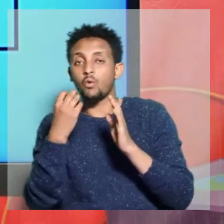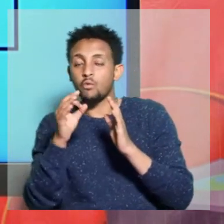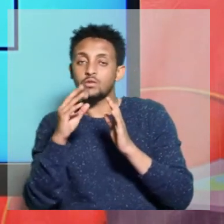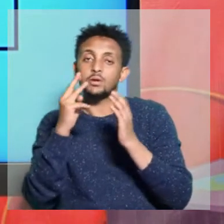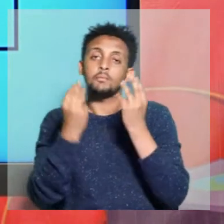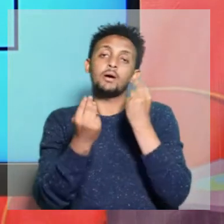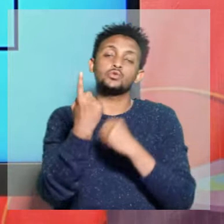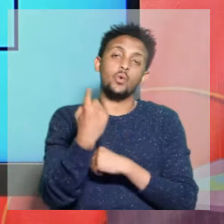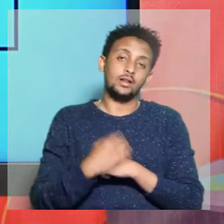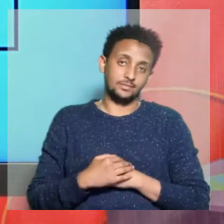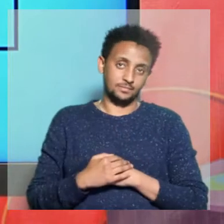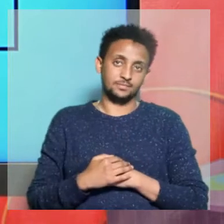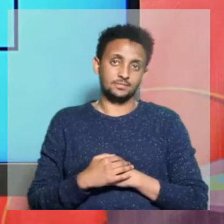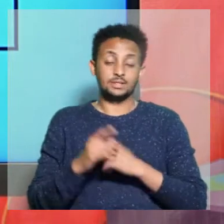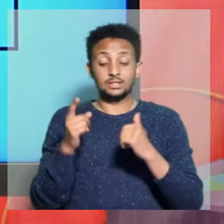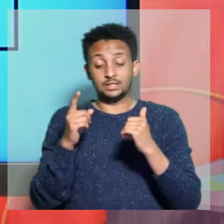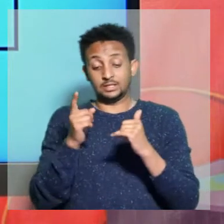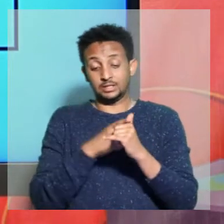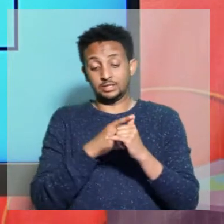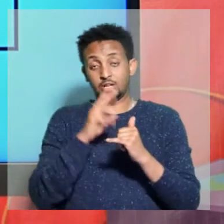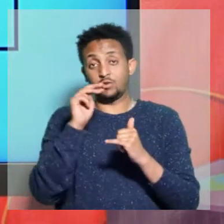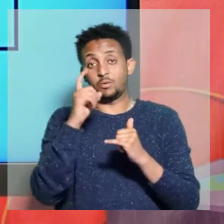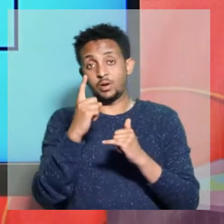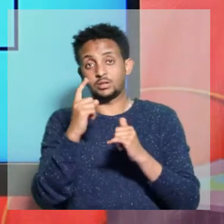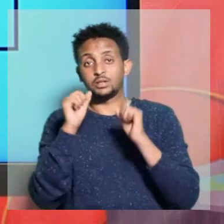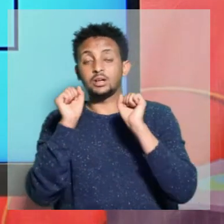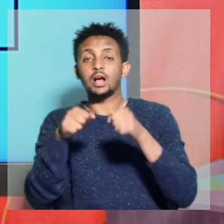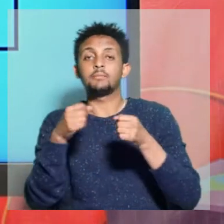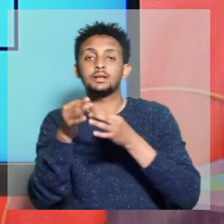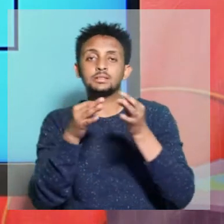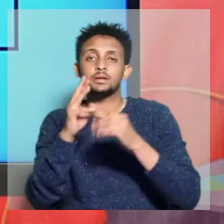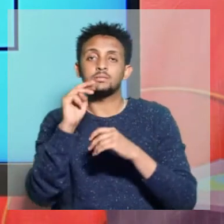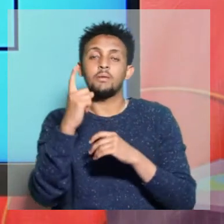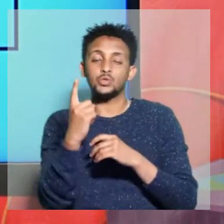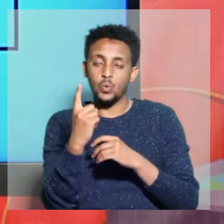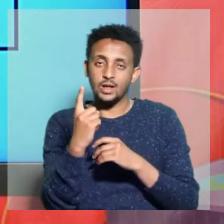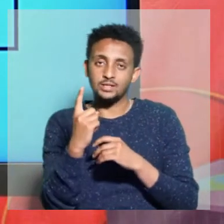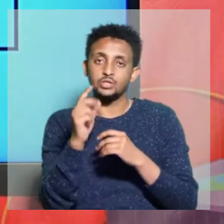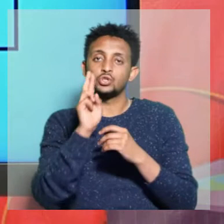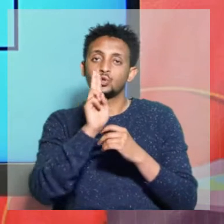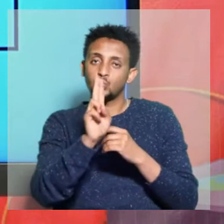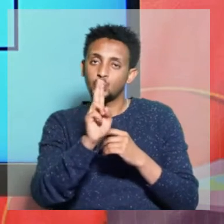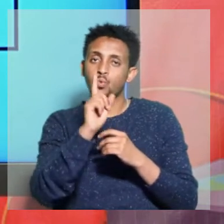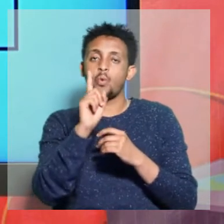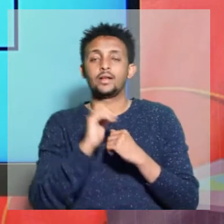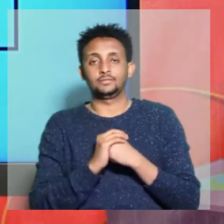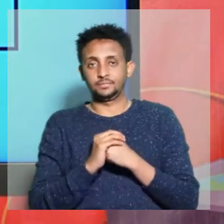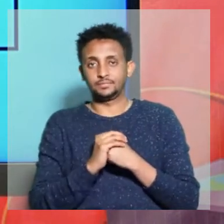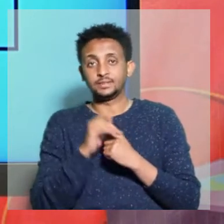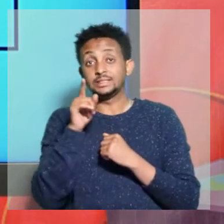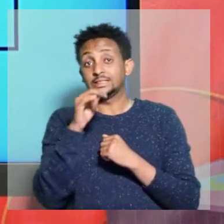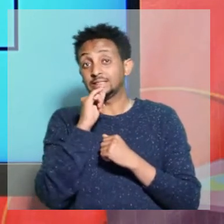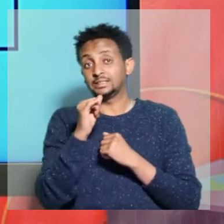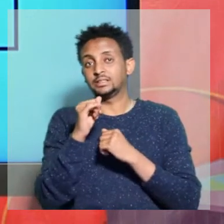mass 1, the initial momentum of mass 1 can be expressed as mass 1 u1. This is